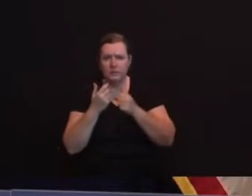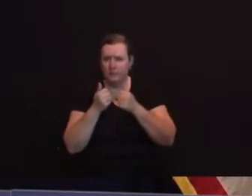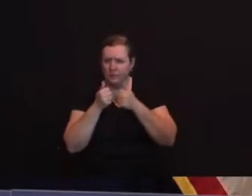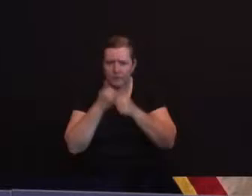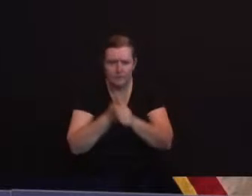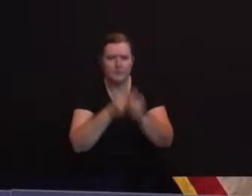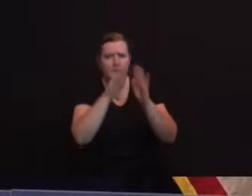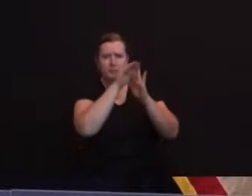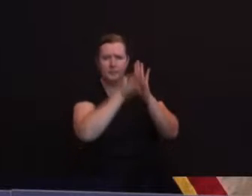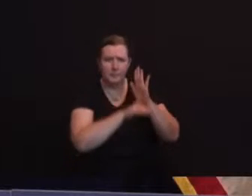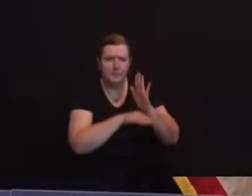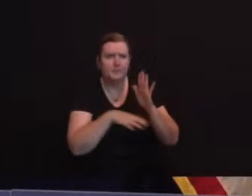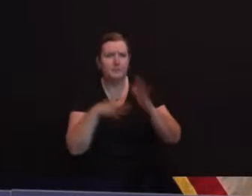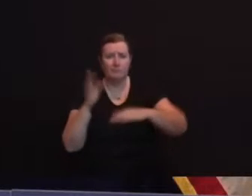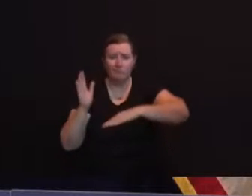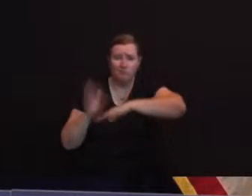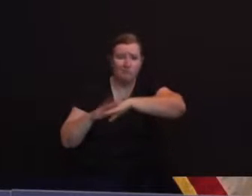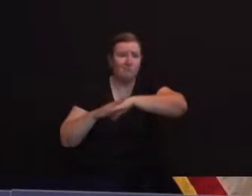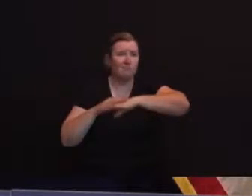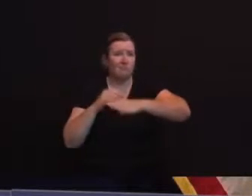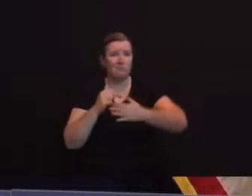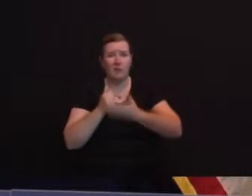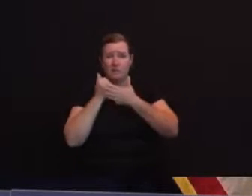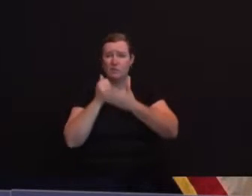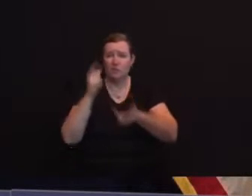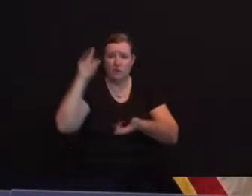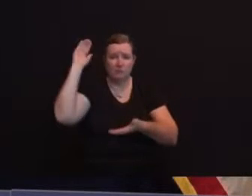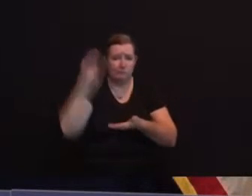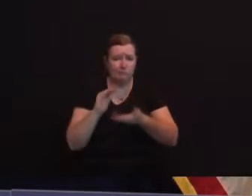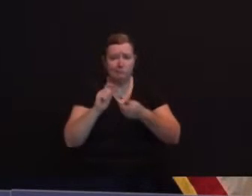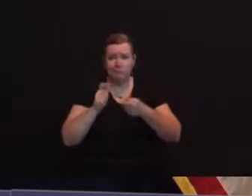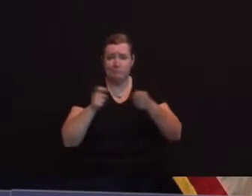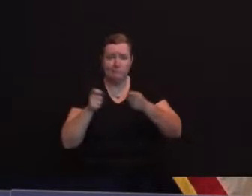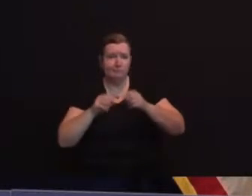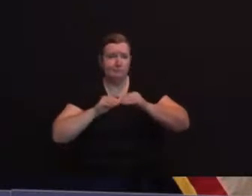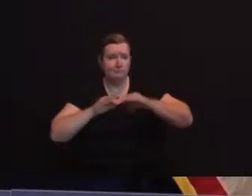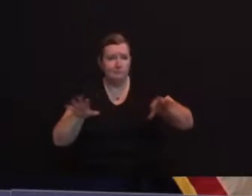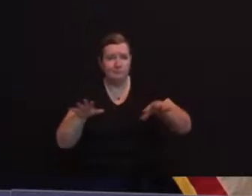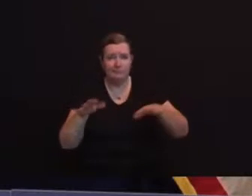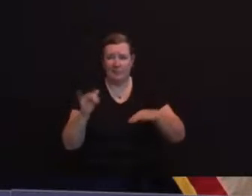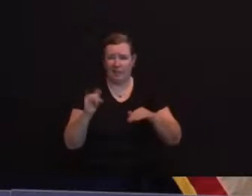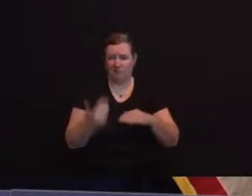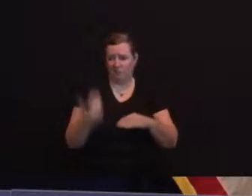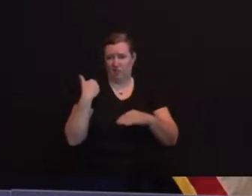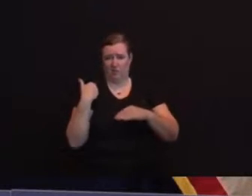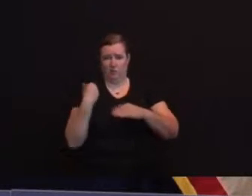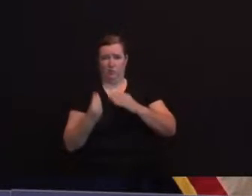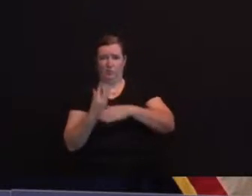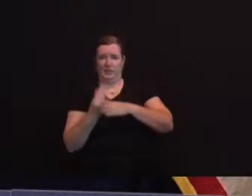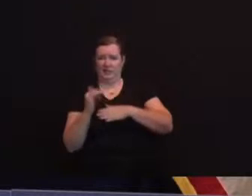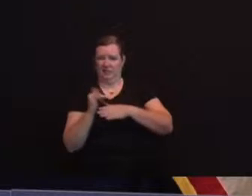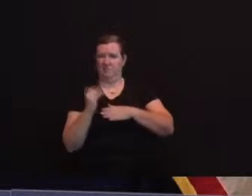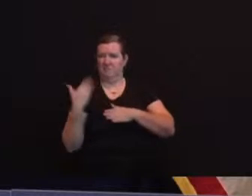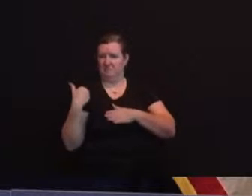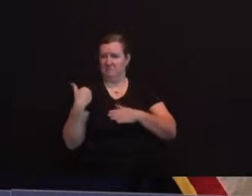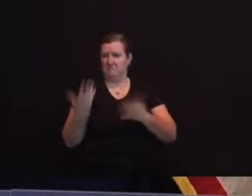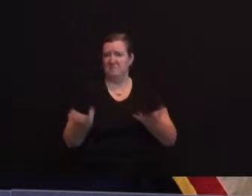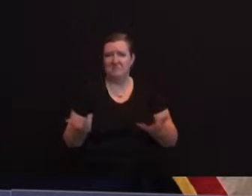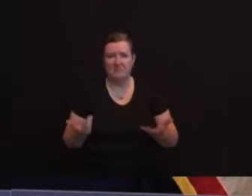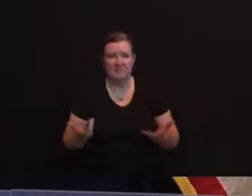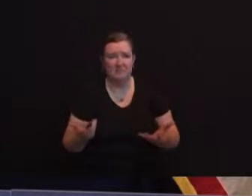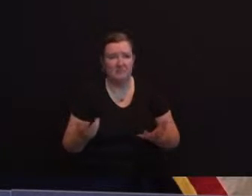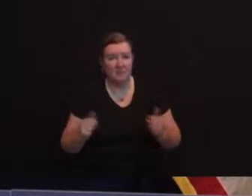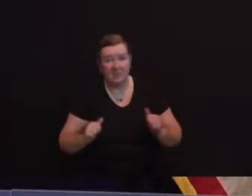limit the spread of the virus last spring. Our lives and the lives of our loved ones depend on